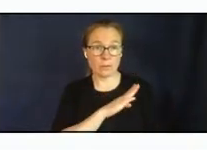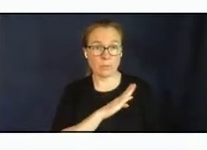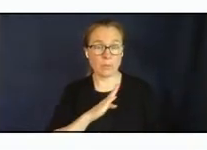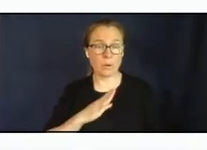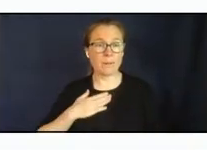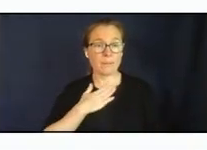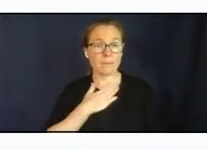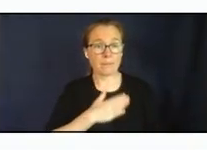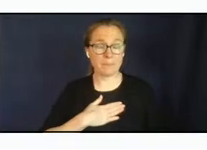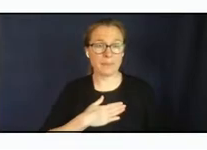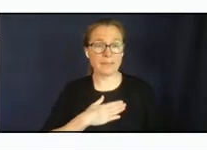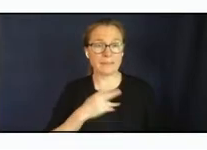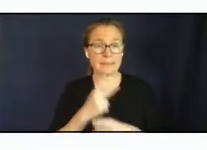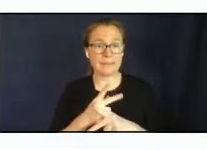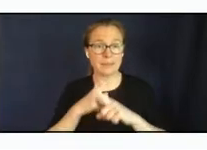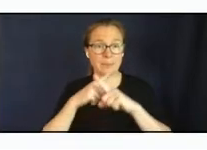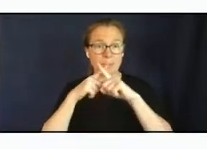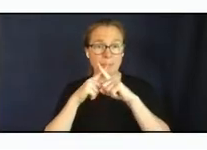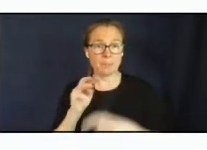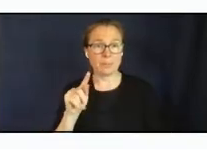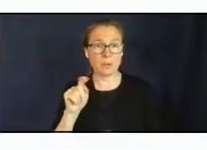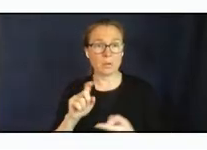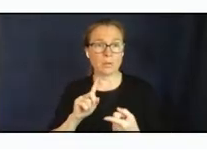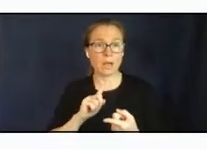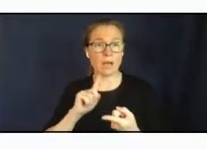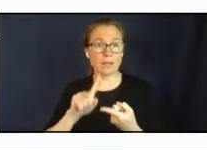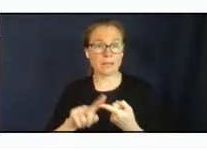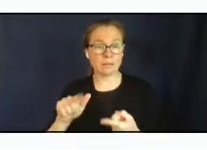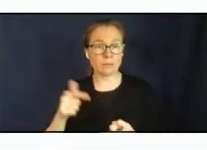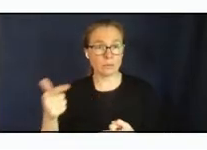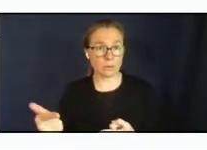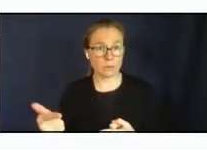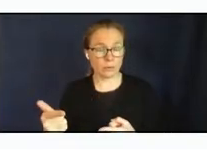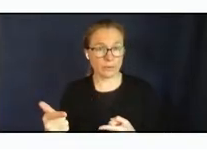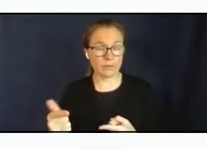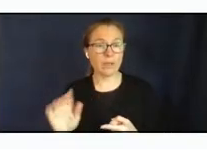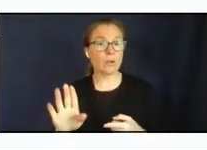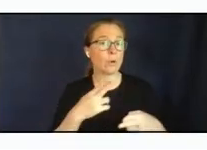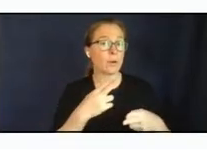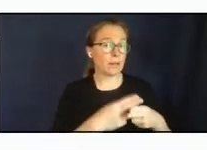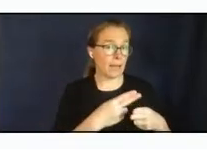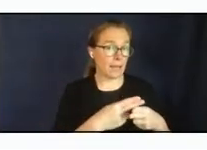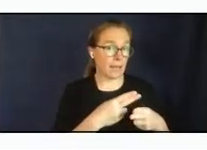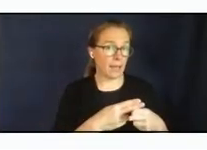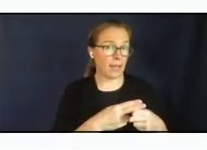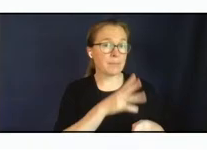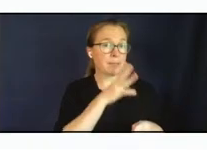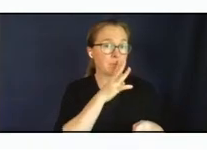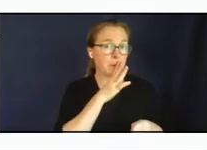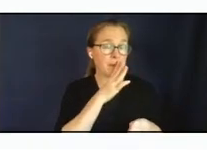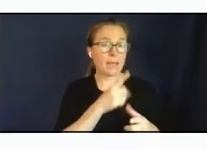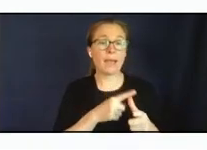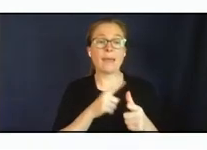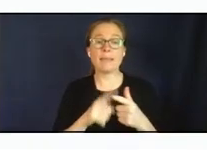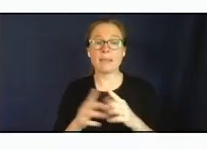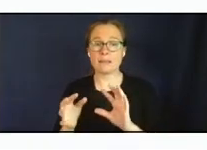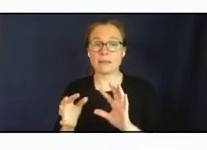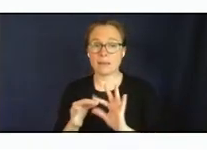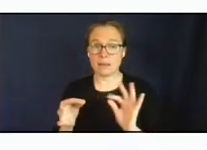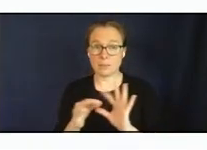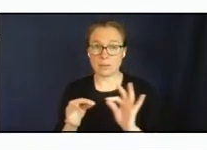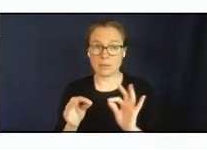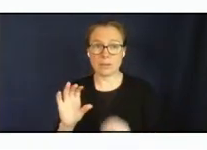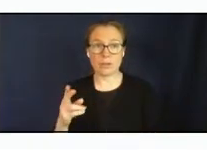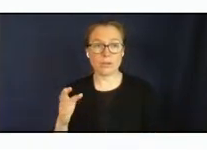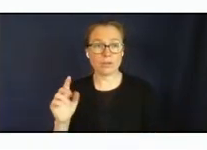you're speaking. Make sure to identify yourself for the record before you speak, and use the chat feature only to indicate if you'd